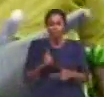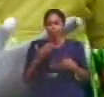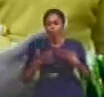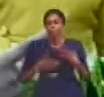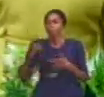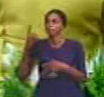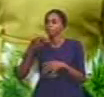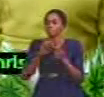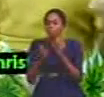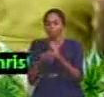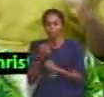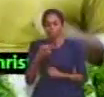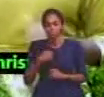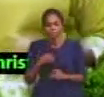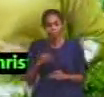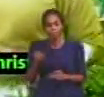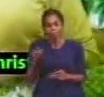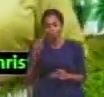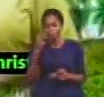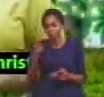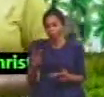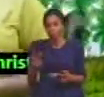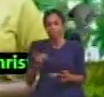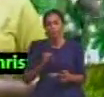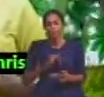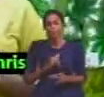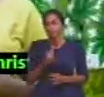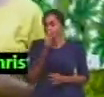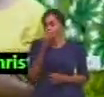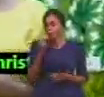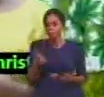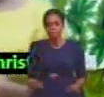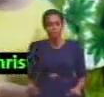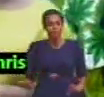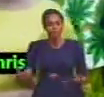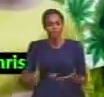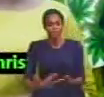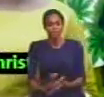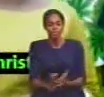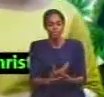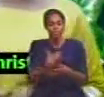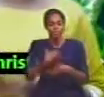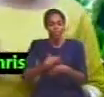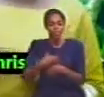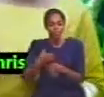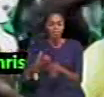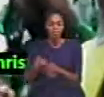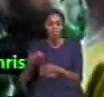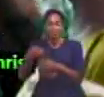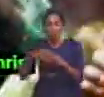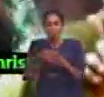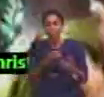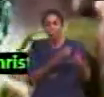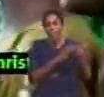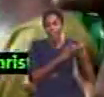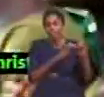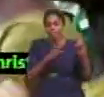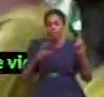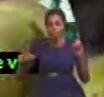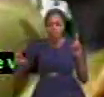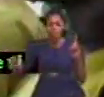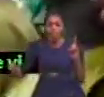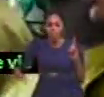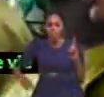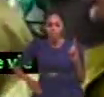I'm so glad he changed me. See, I'm now a new creation in Christ.